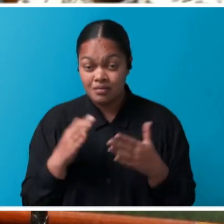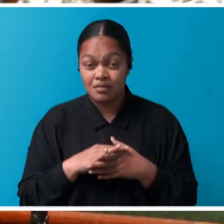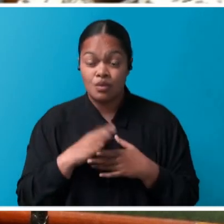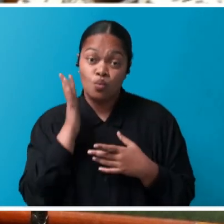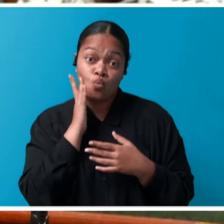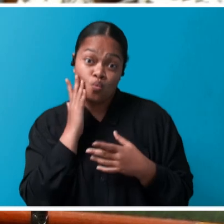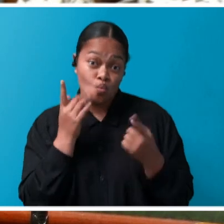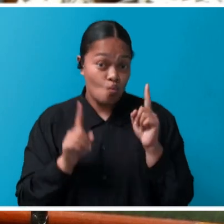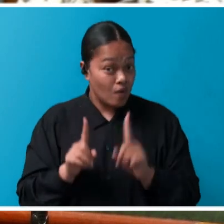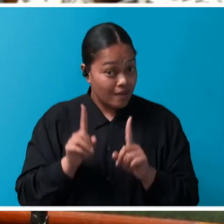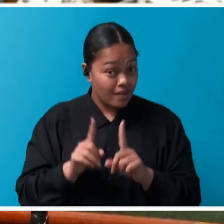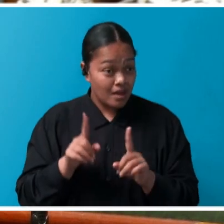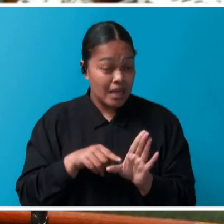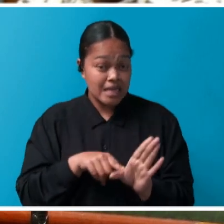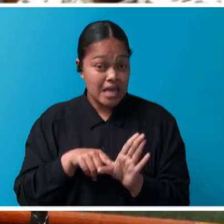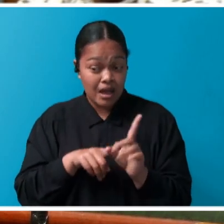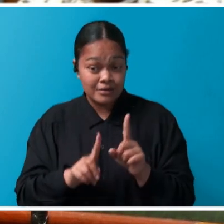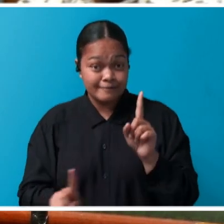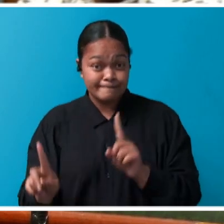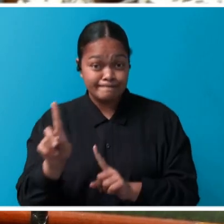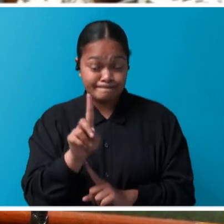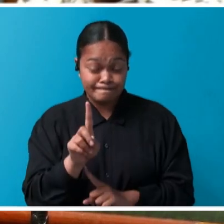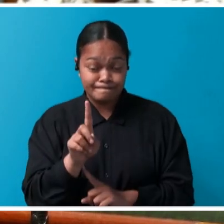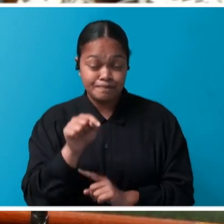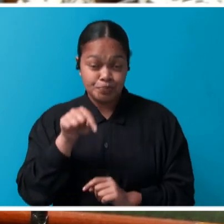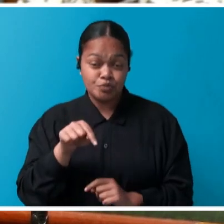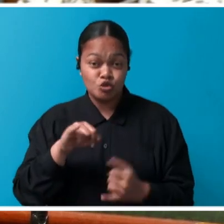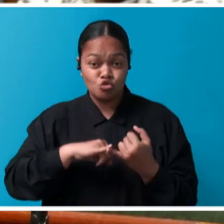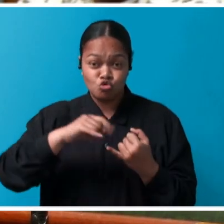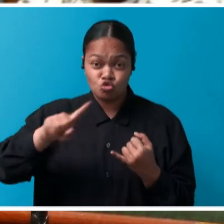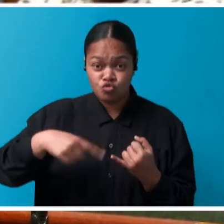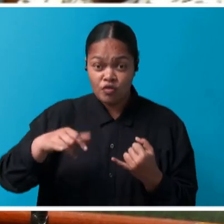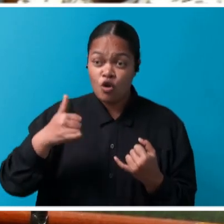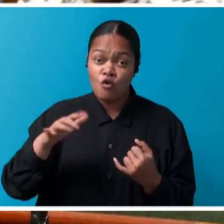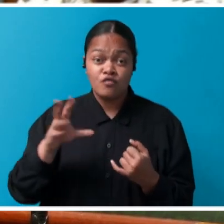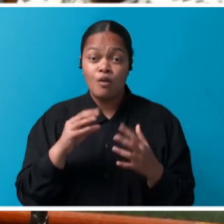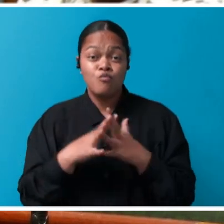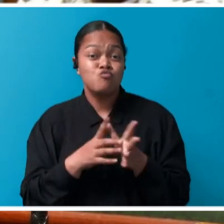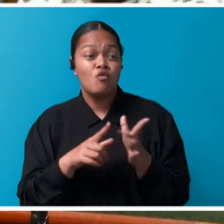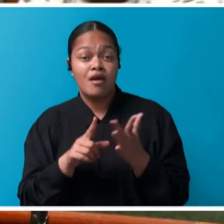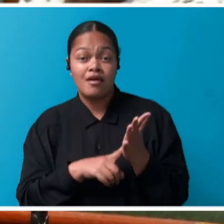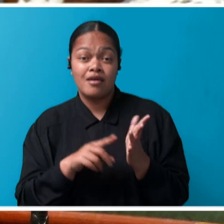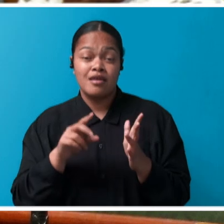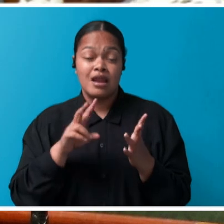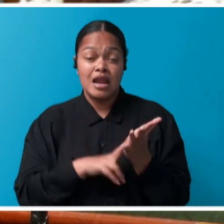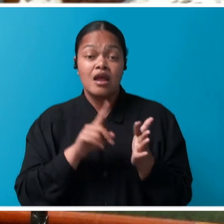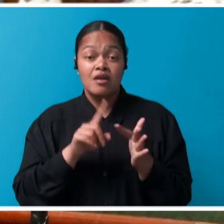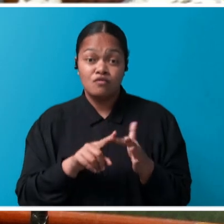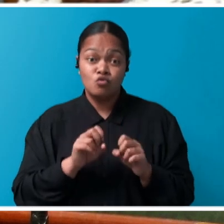whether the young person comes up in the heart of Suva or from Wailebu, they will attend classes in a